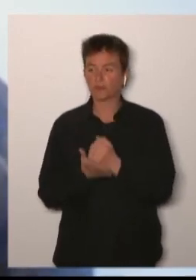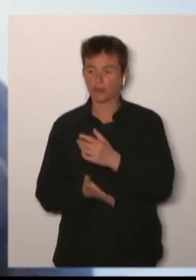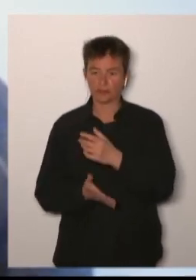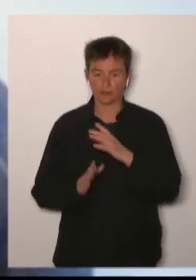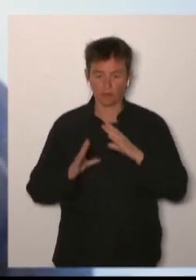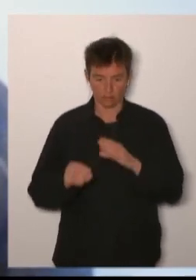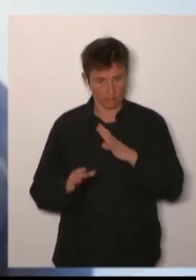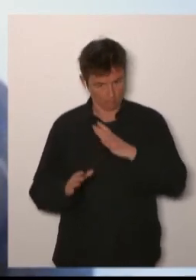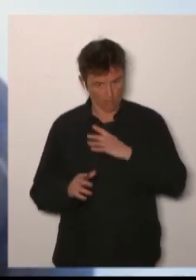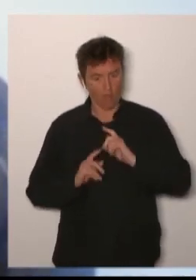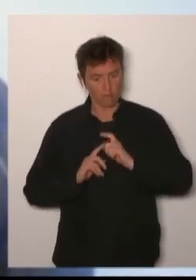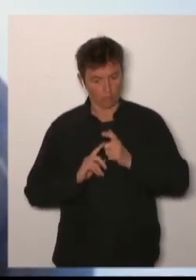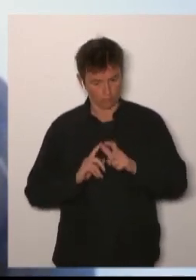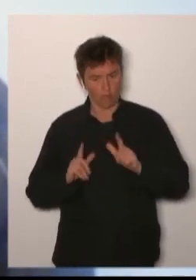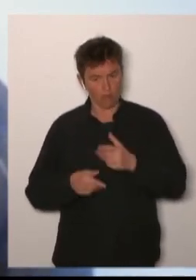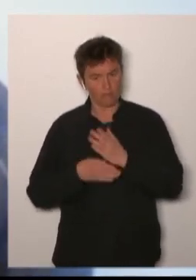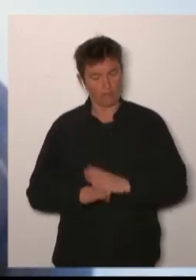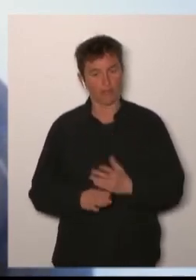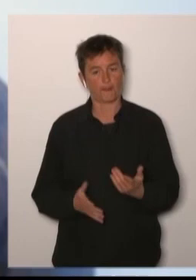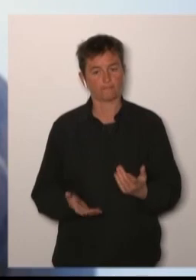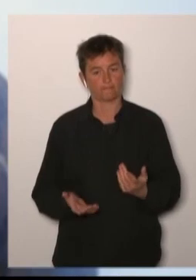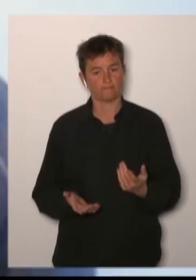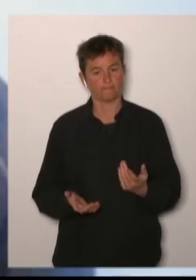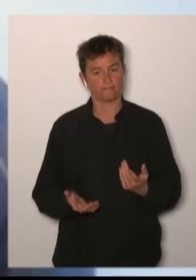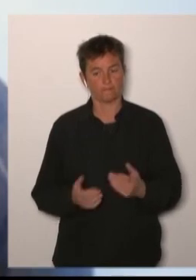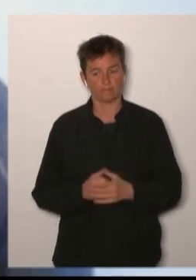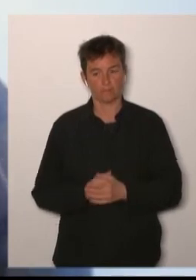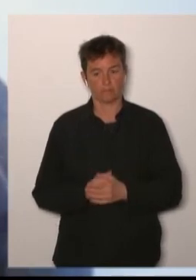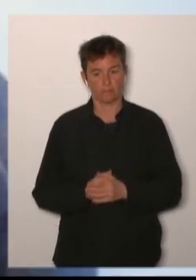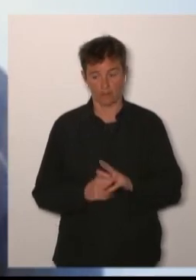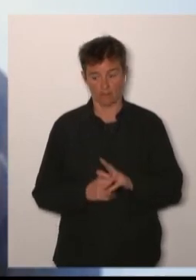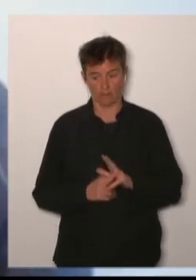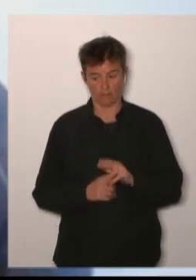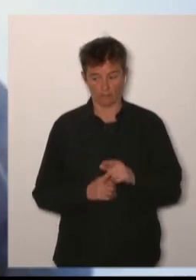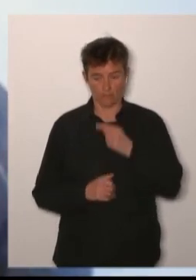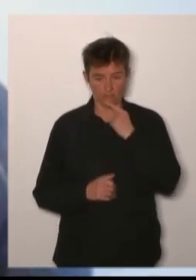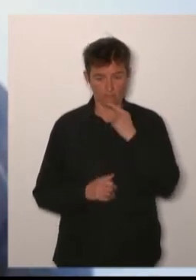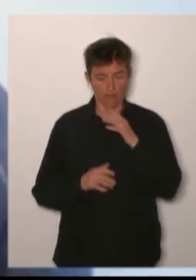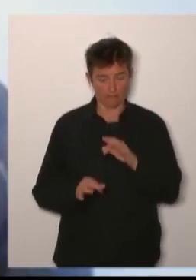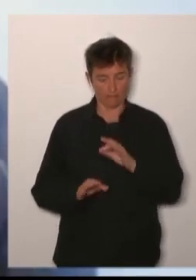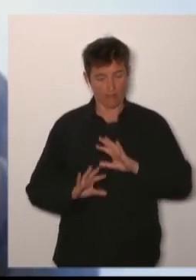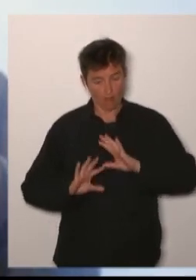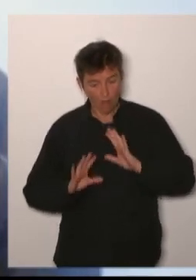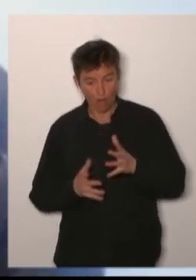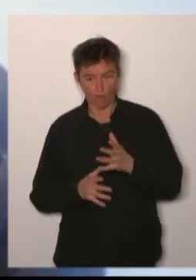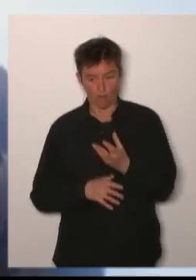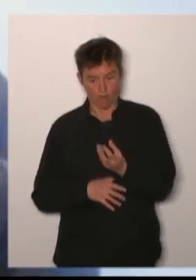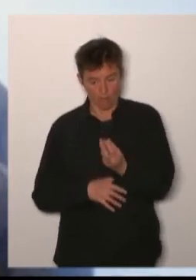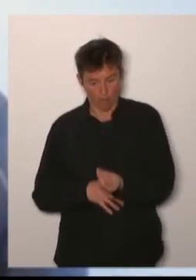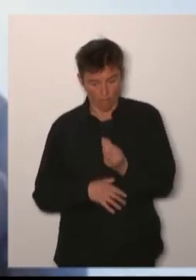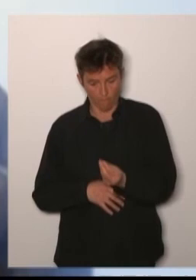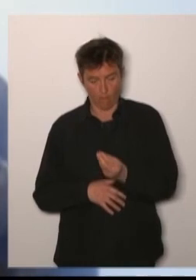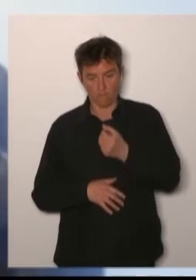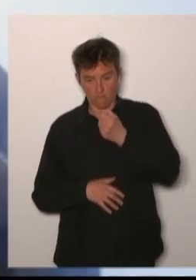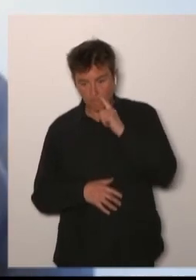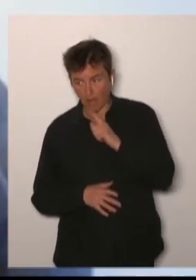that there will be the question: have you engaged patient and parents when designing your protocol,